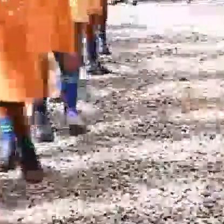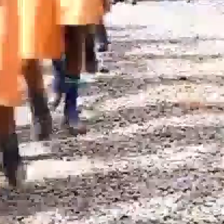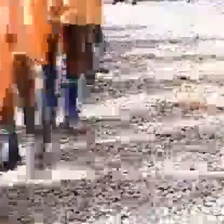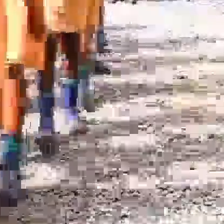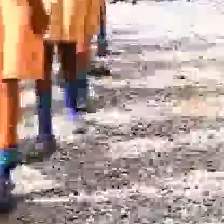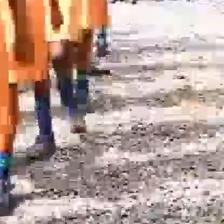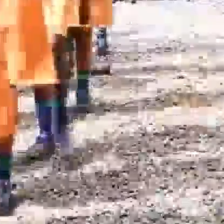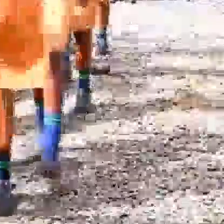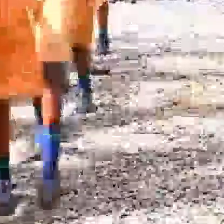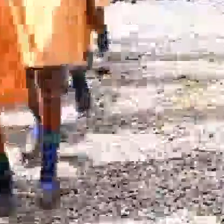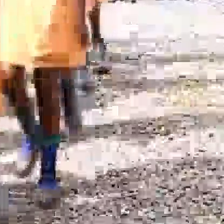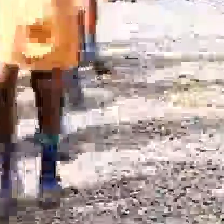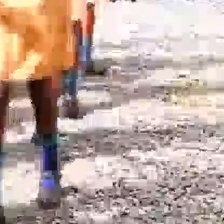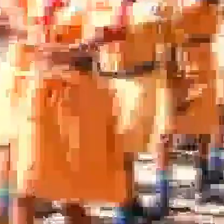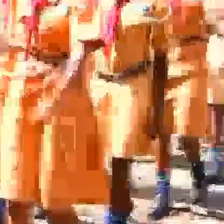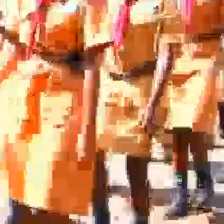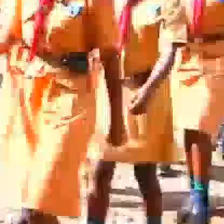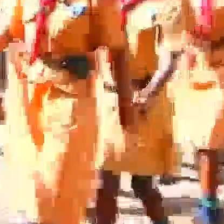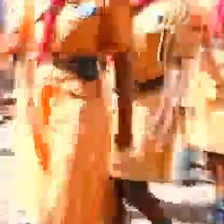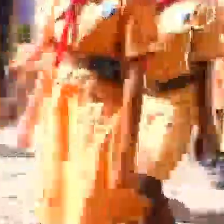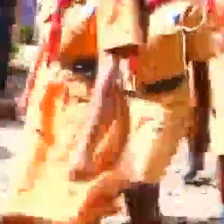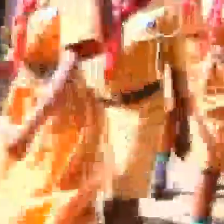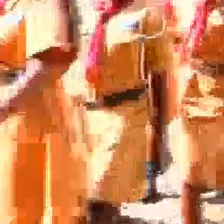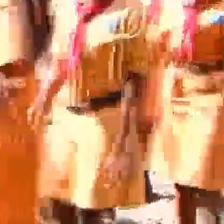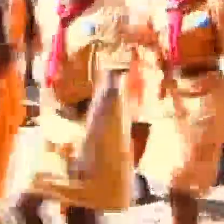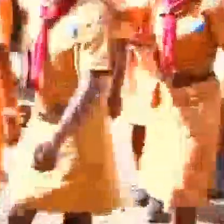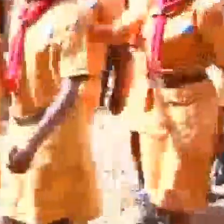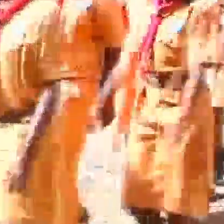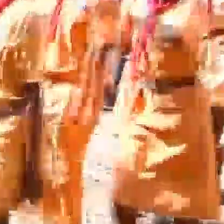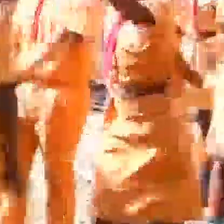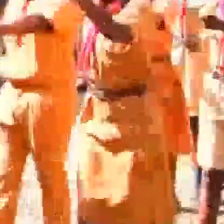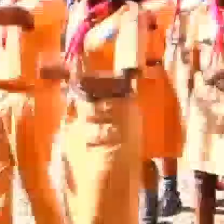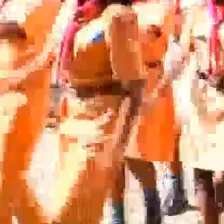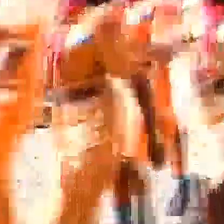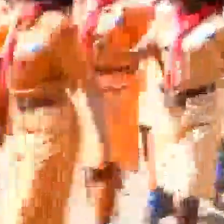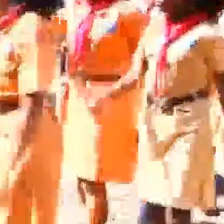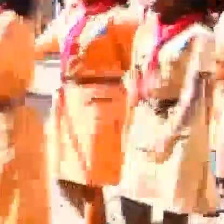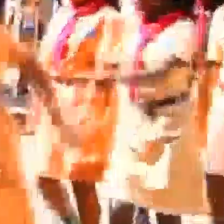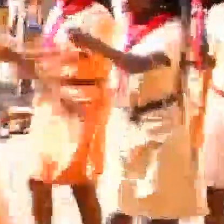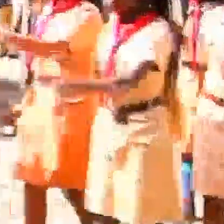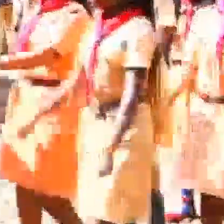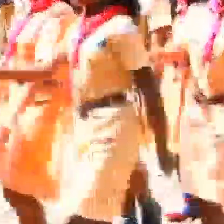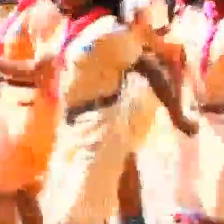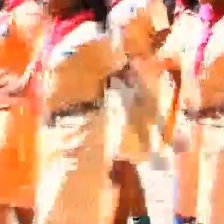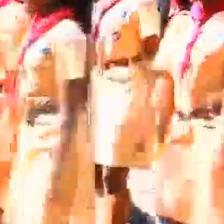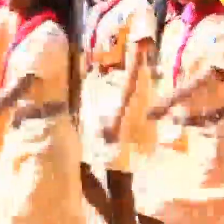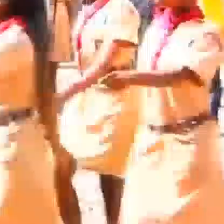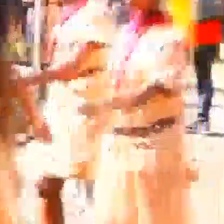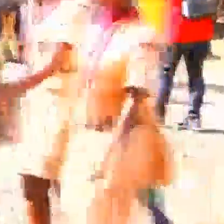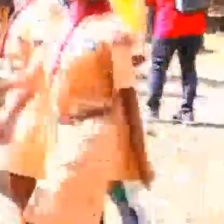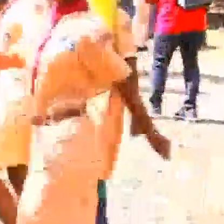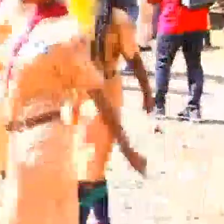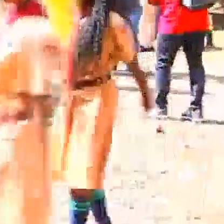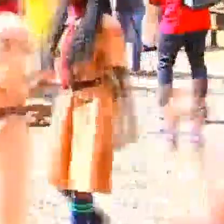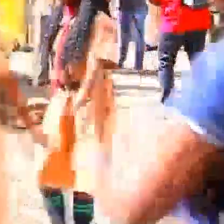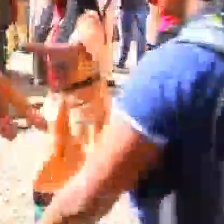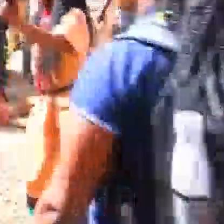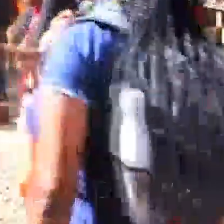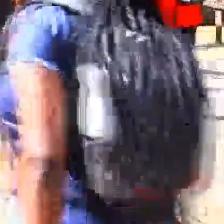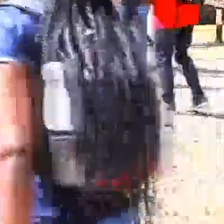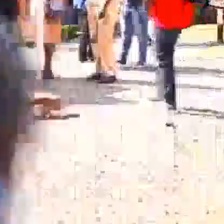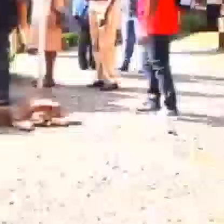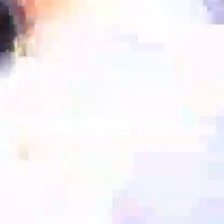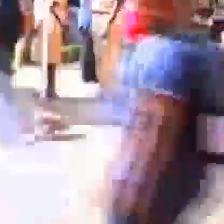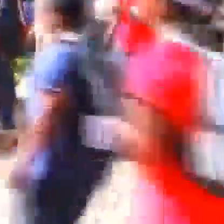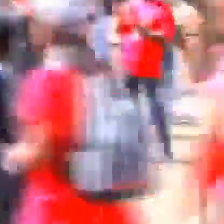Hacker is someone that goes to your personal information or do things online that you don't want. For instance, I